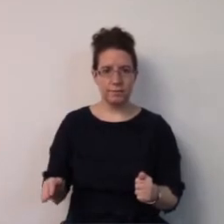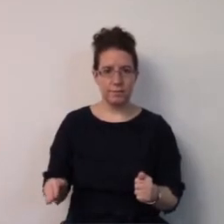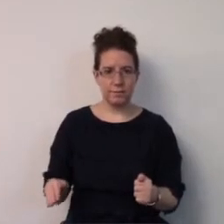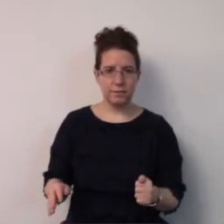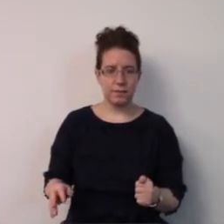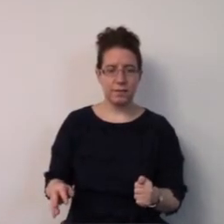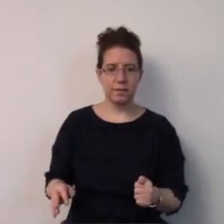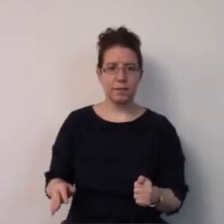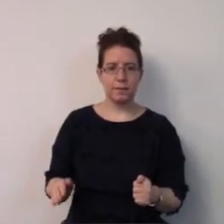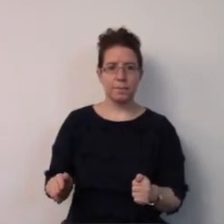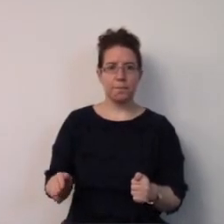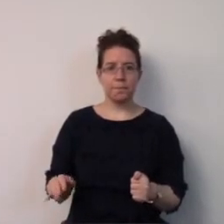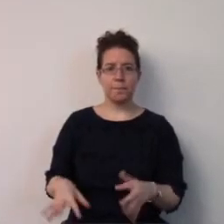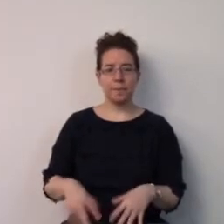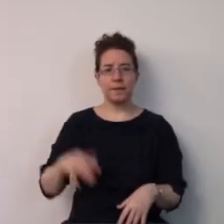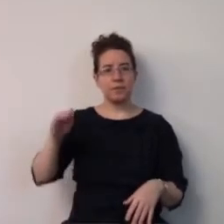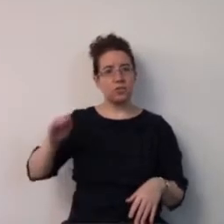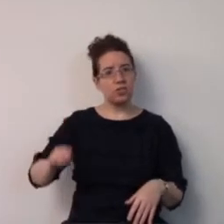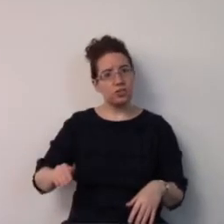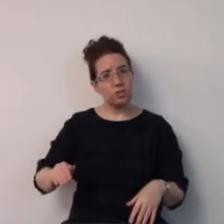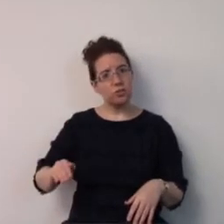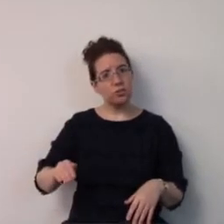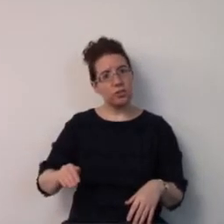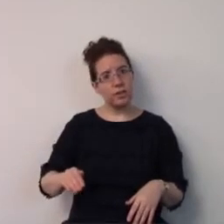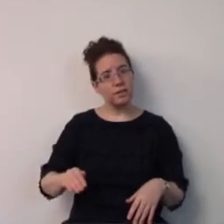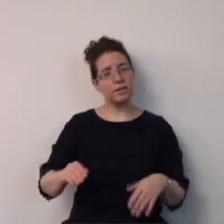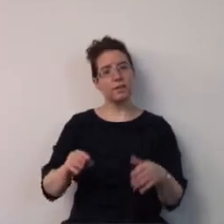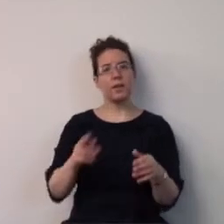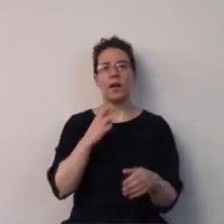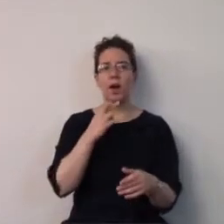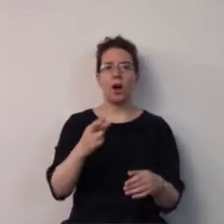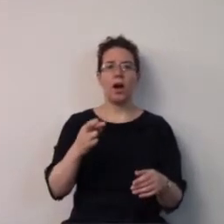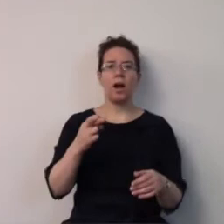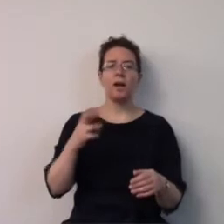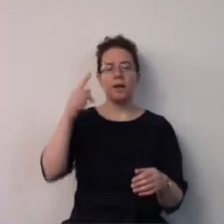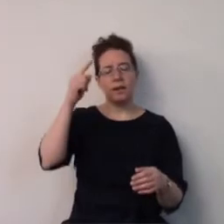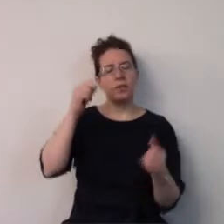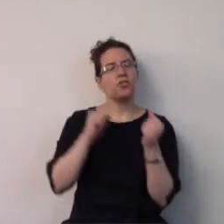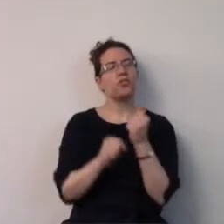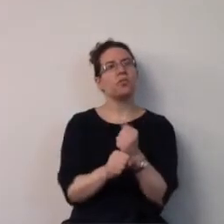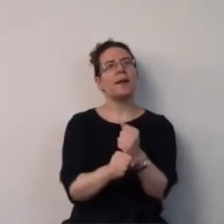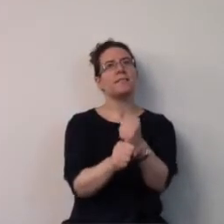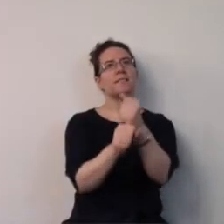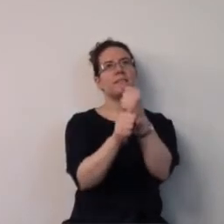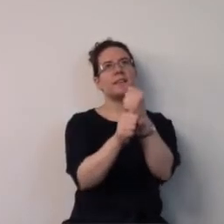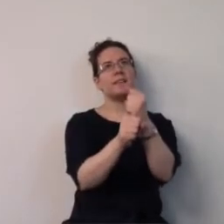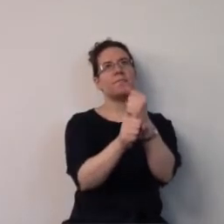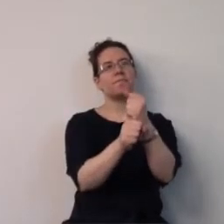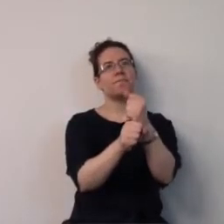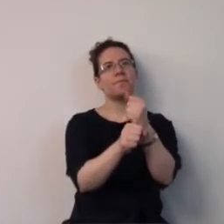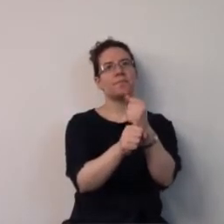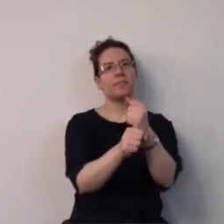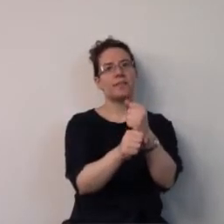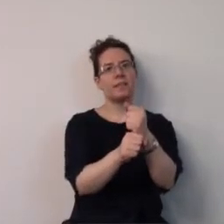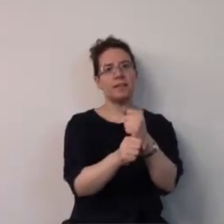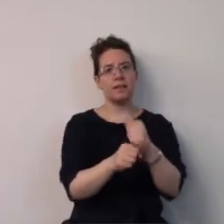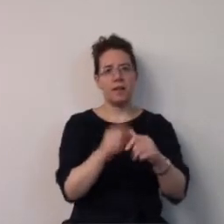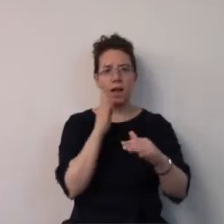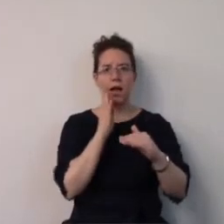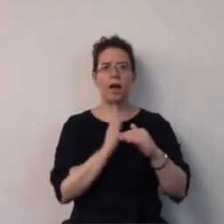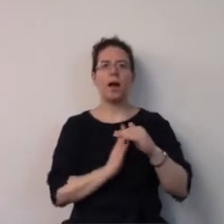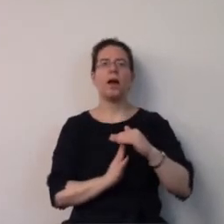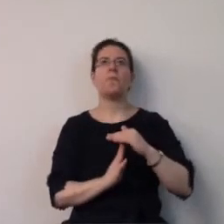become like a child. Yes. Uh-huh. Amen. And have this attitude. All right. Amen. You need to be trusting,